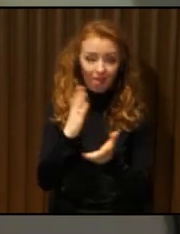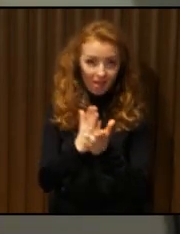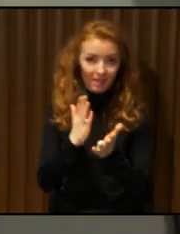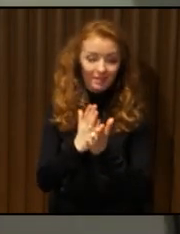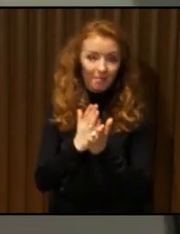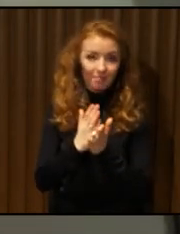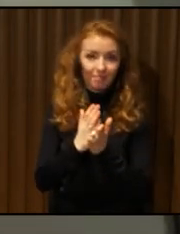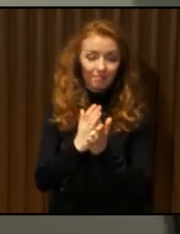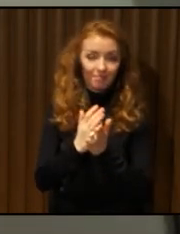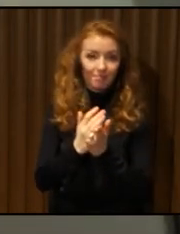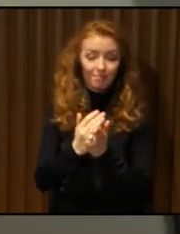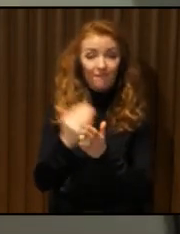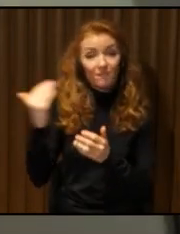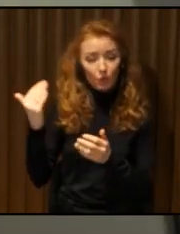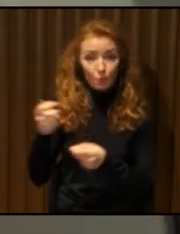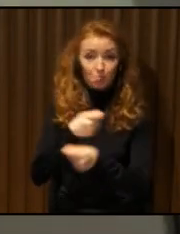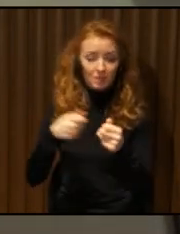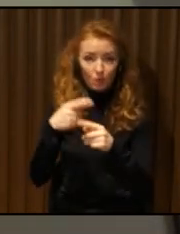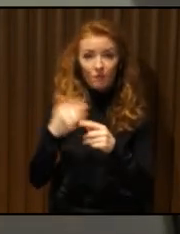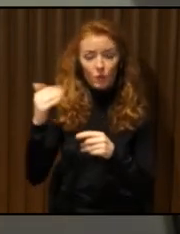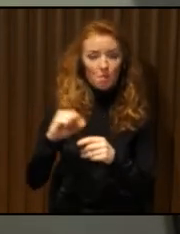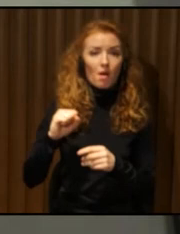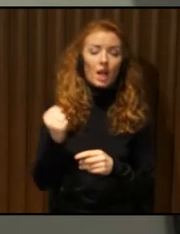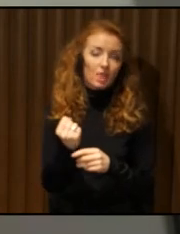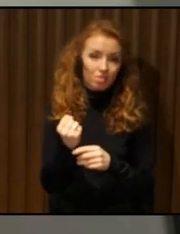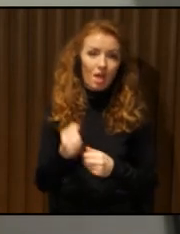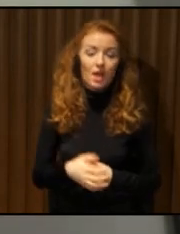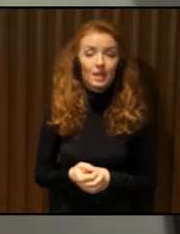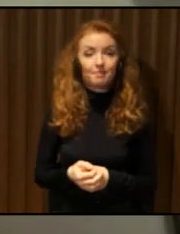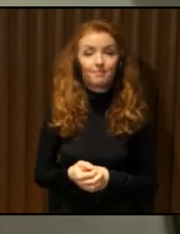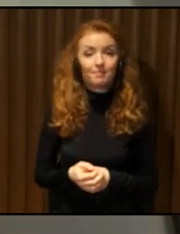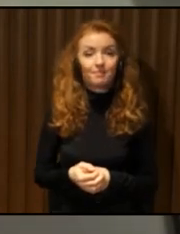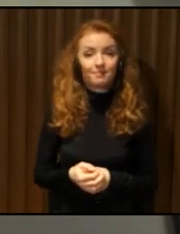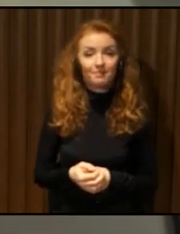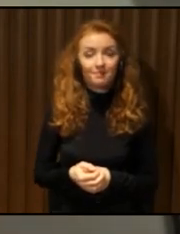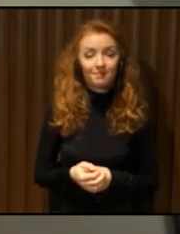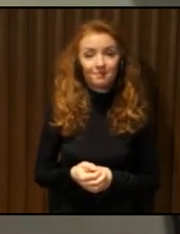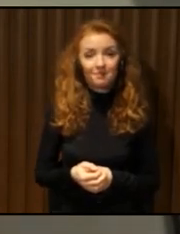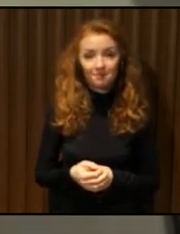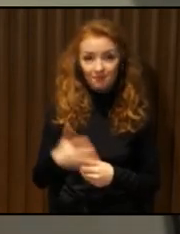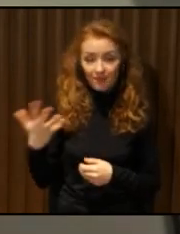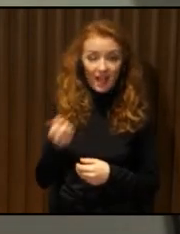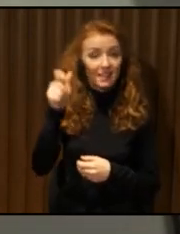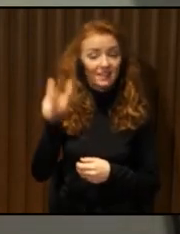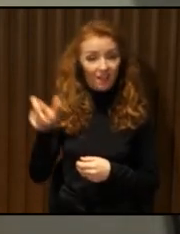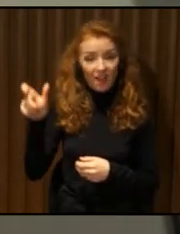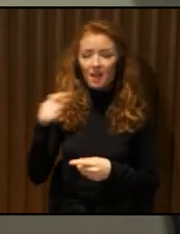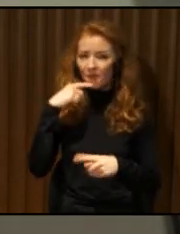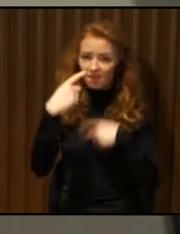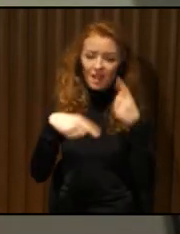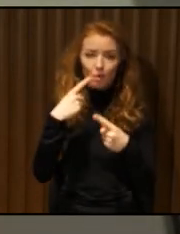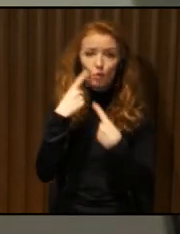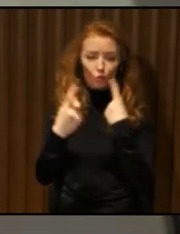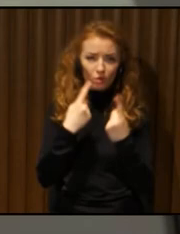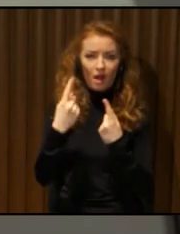their partners. That's, I think, that with people, it's always about partnership and relationship. Of